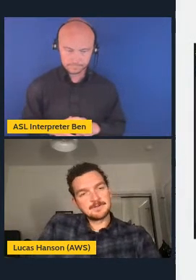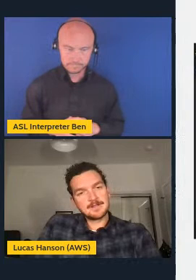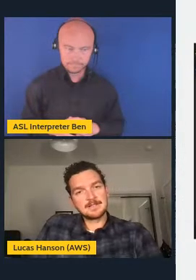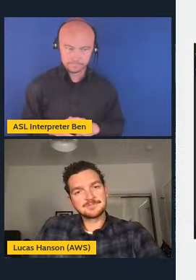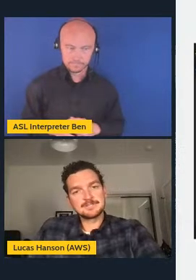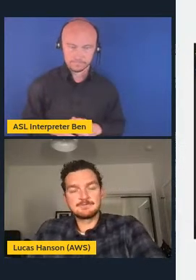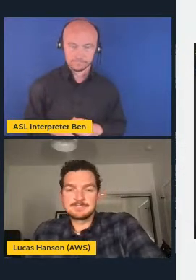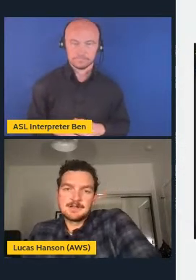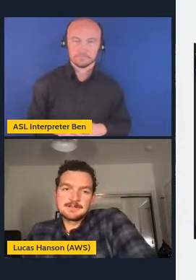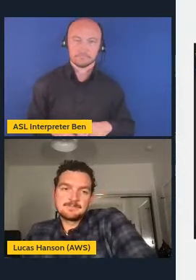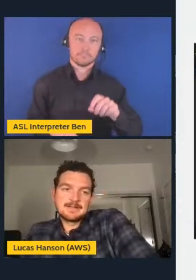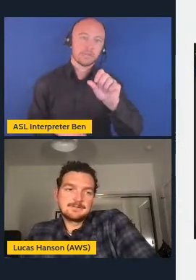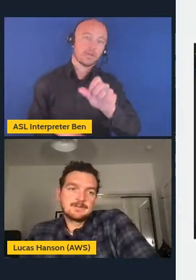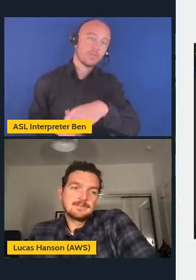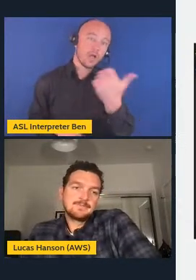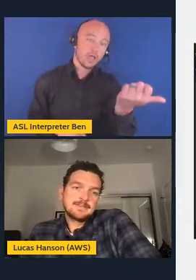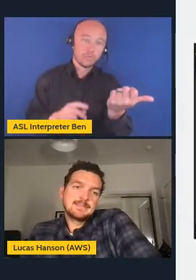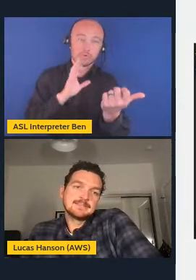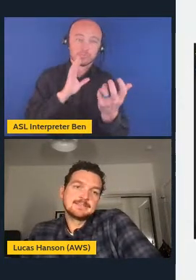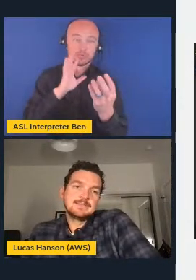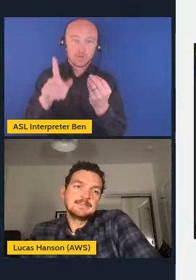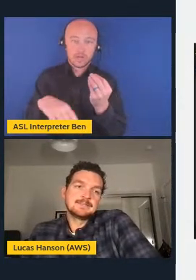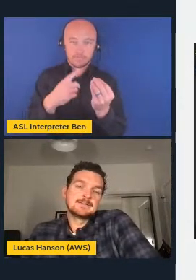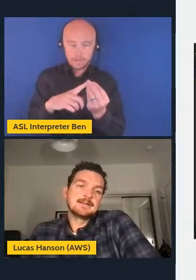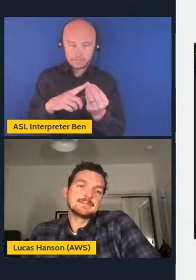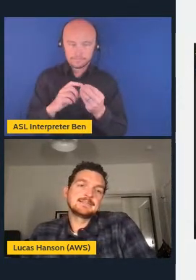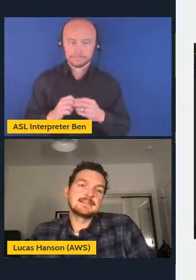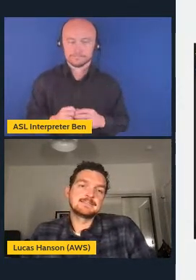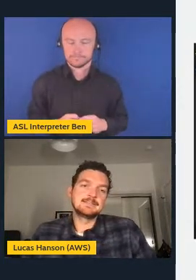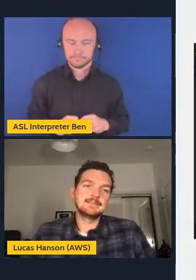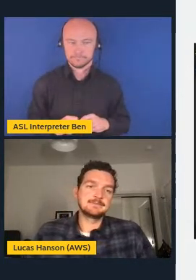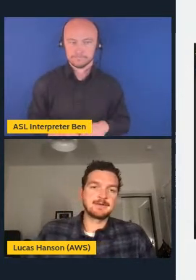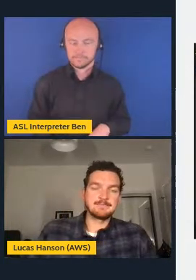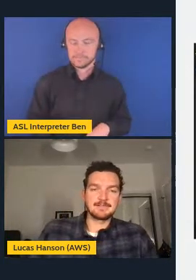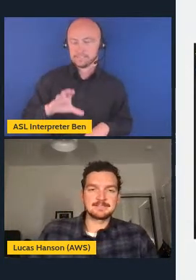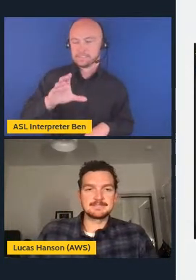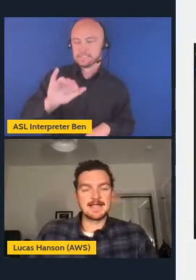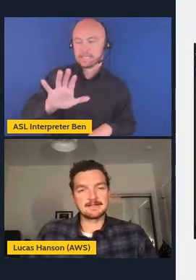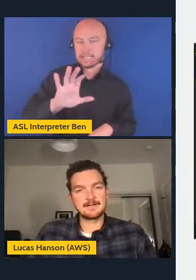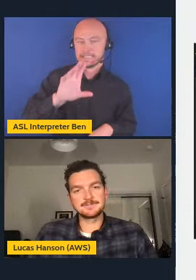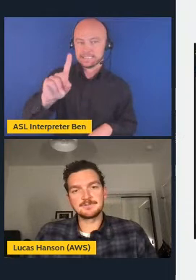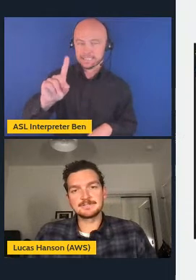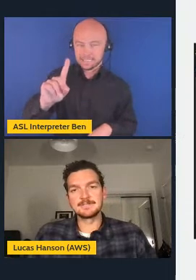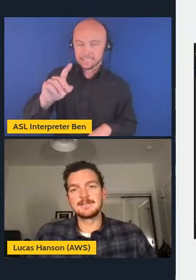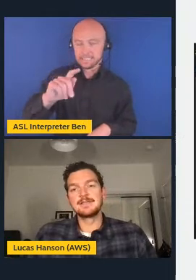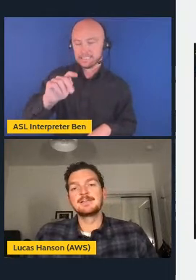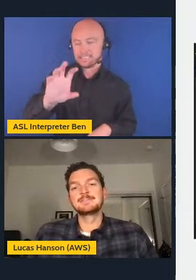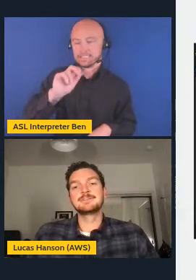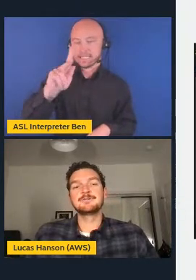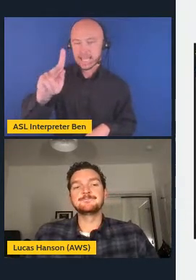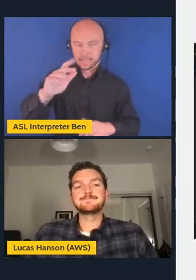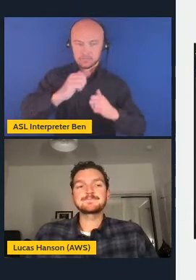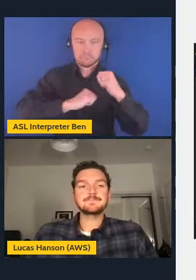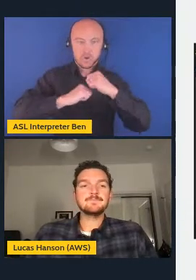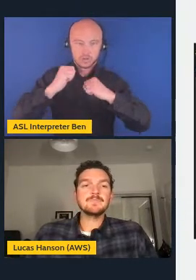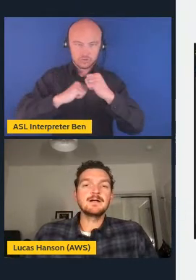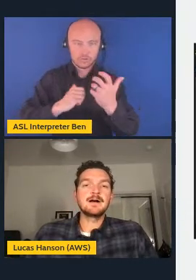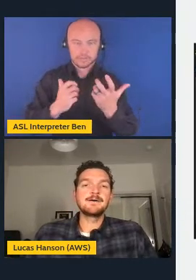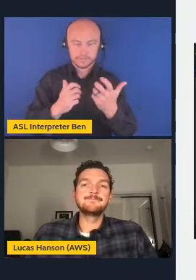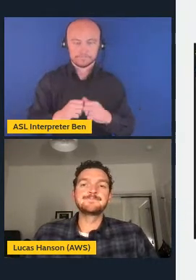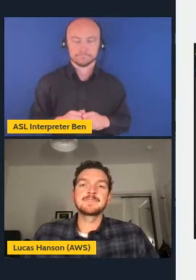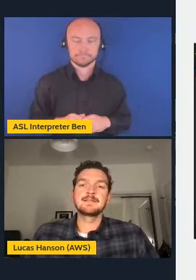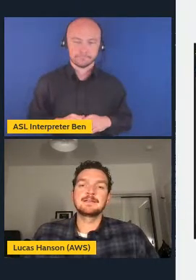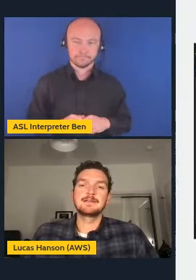The other construct I want to talk about a little bit is the CI/CD pipeline stack construct. So